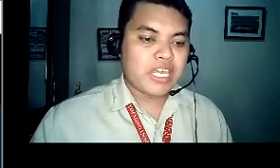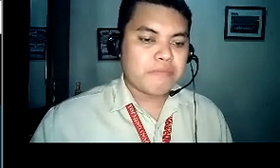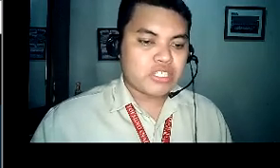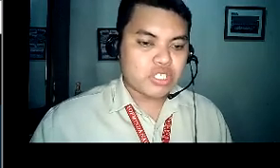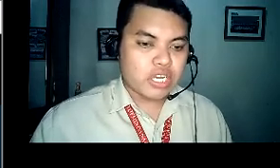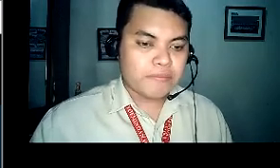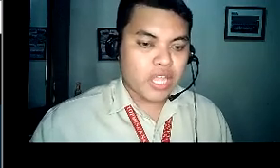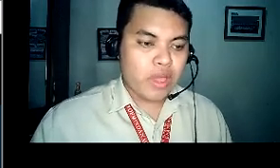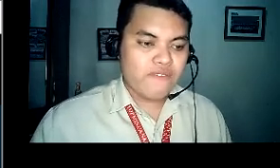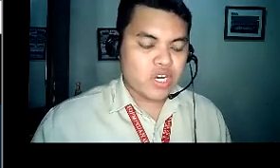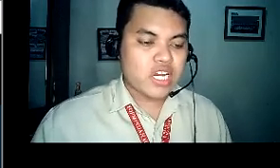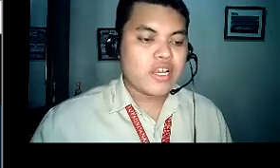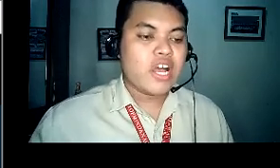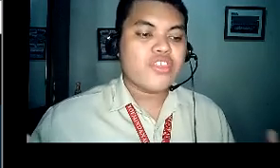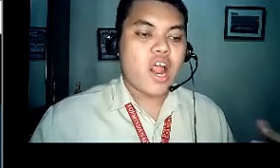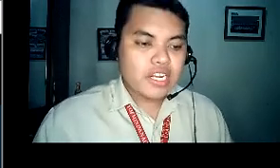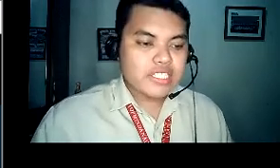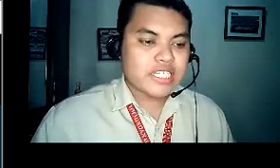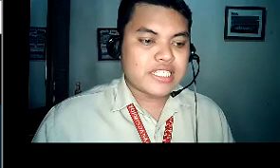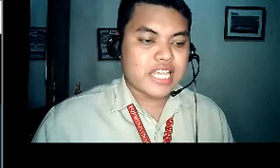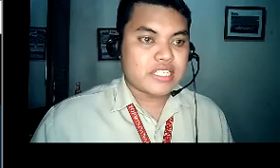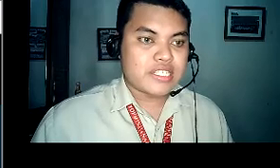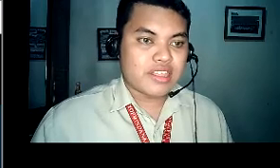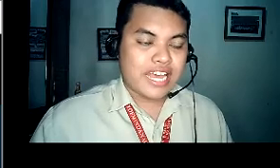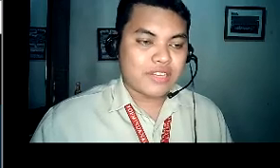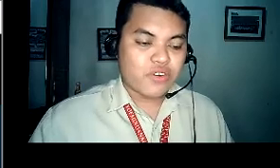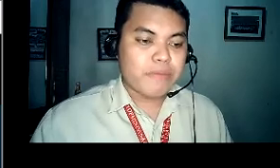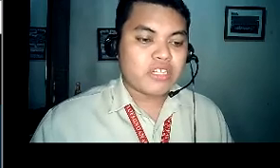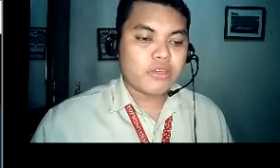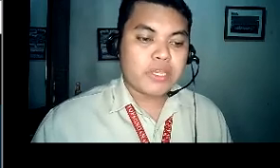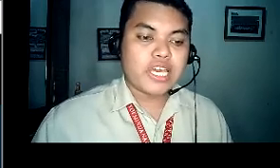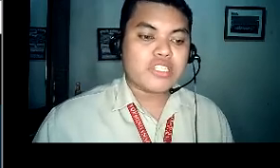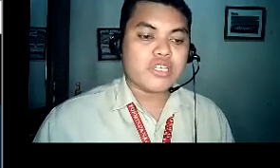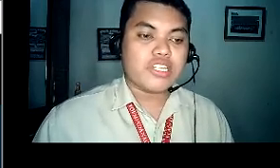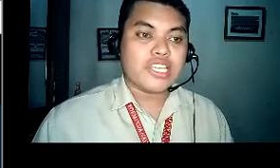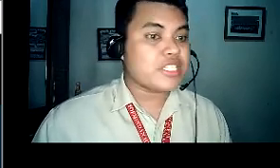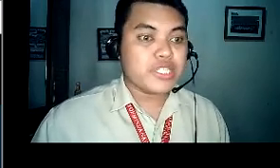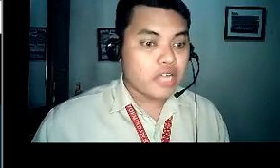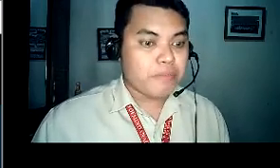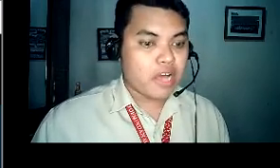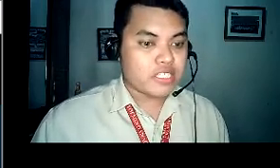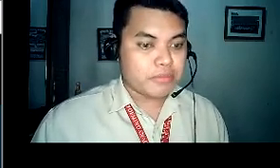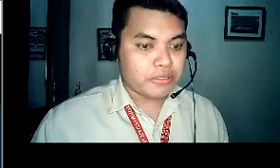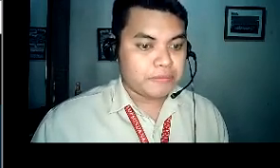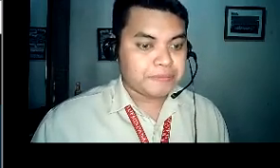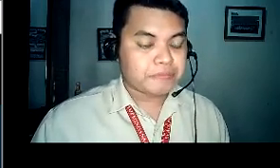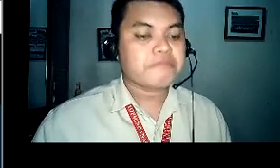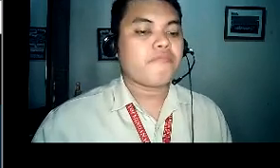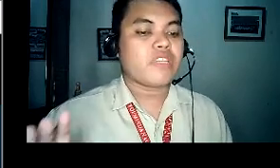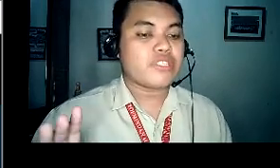as being mentioned, there are instances that verbal communication is not